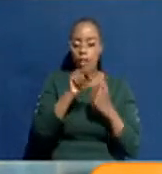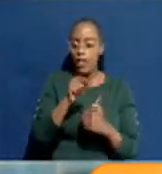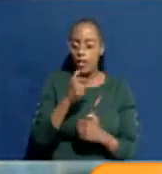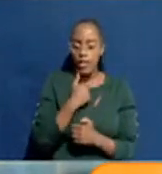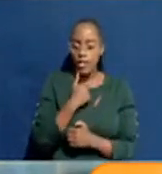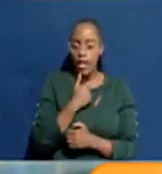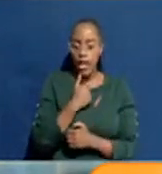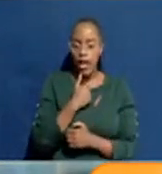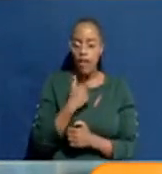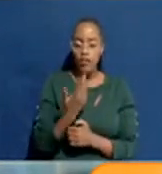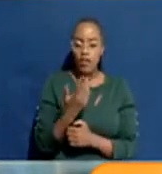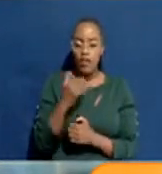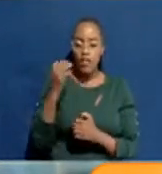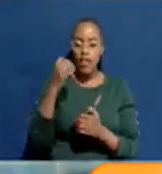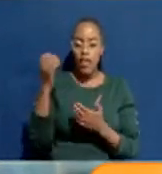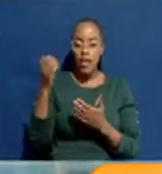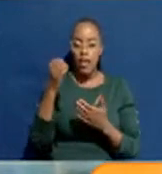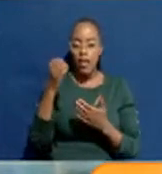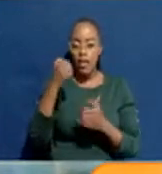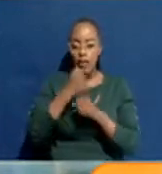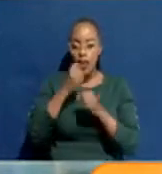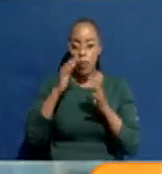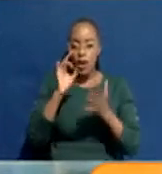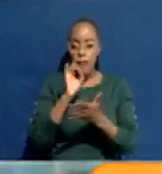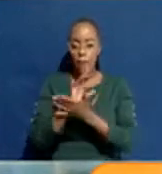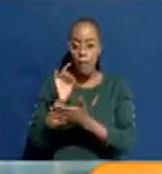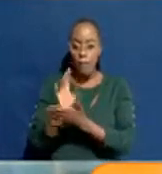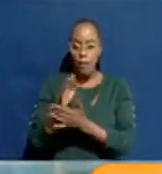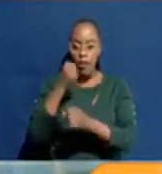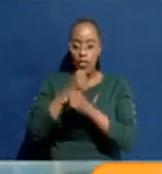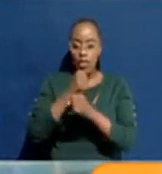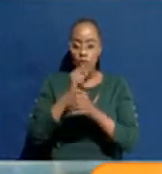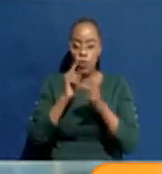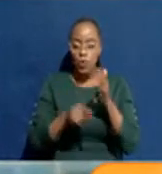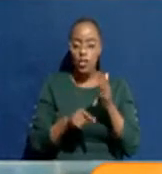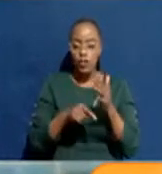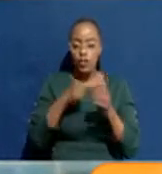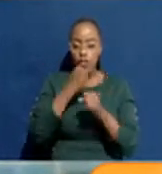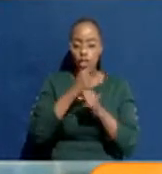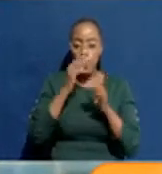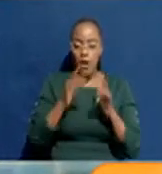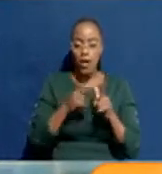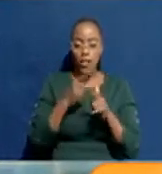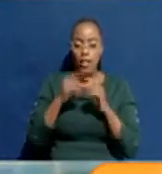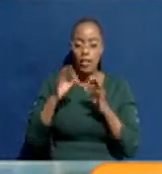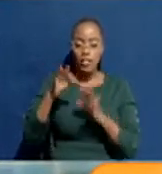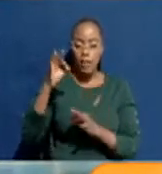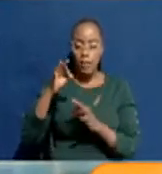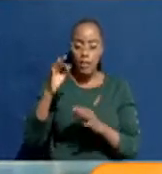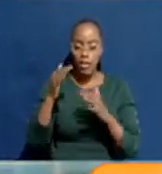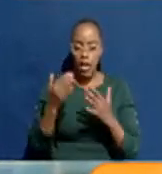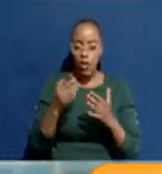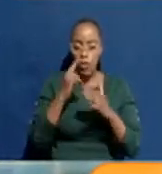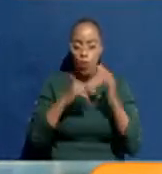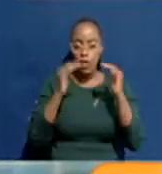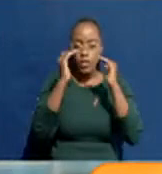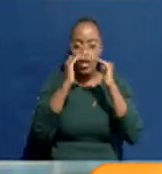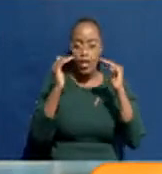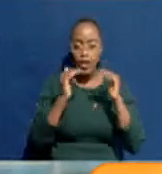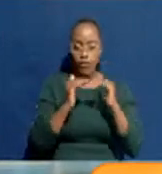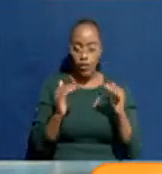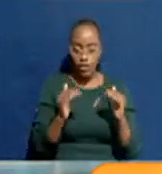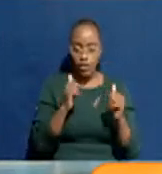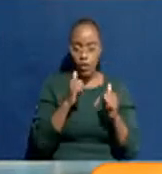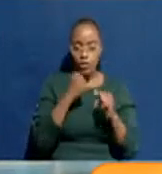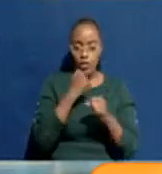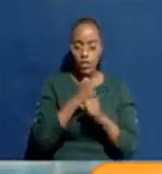off some employees as a result? What do they do? And for the employees, then it depends at what level of income you're in,